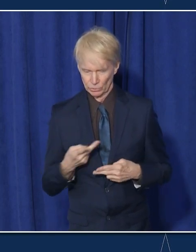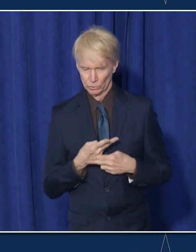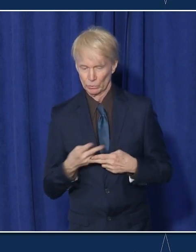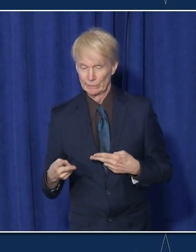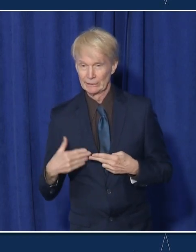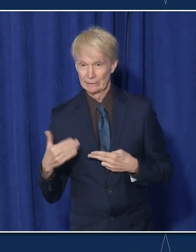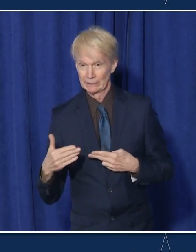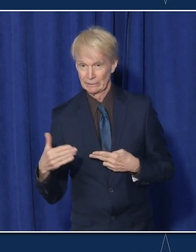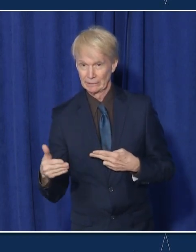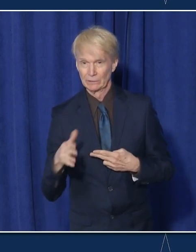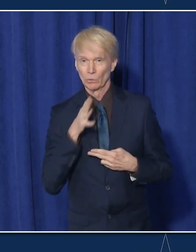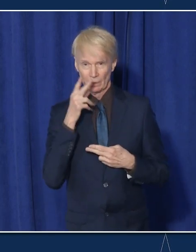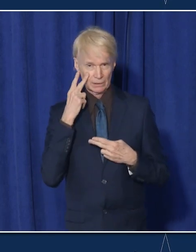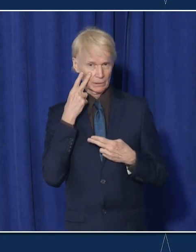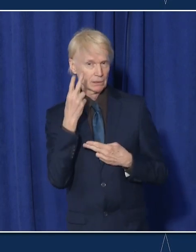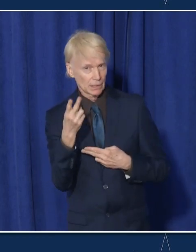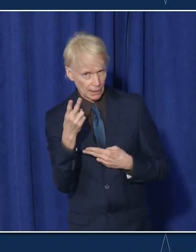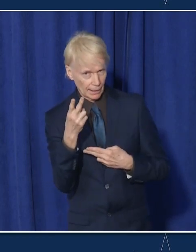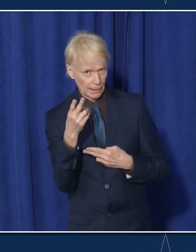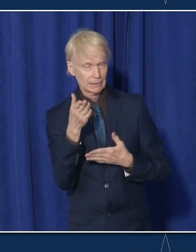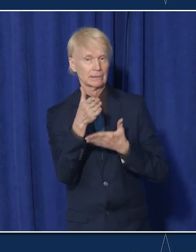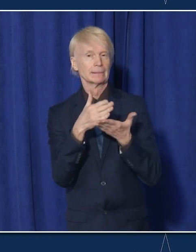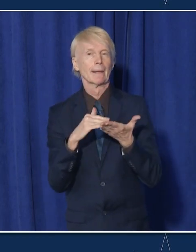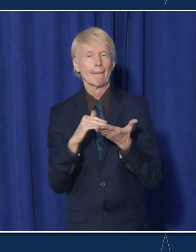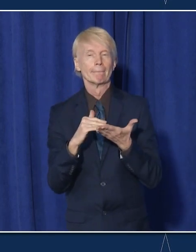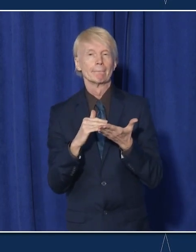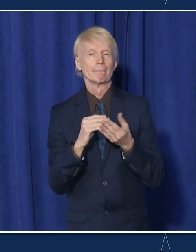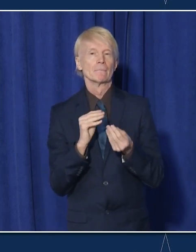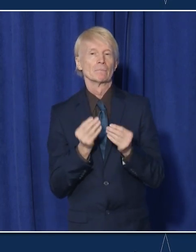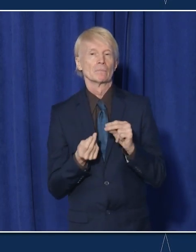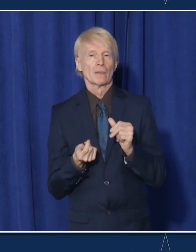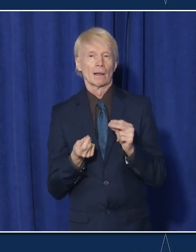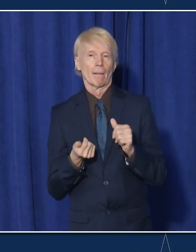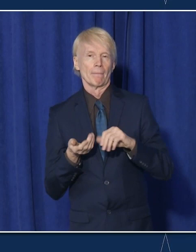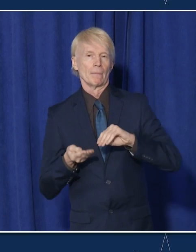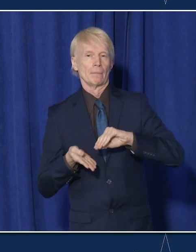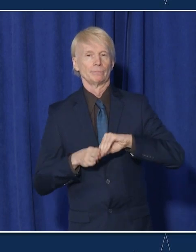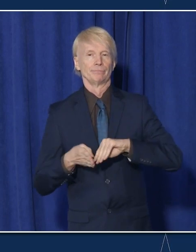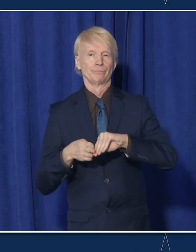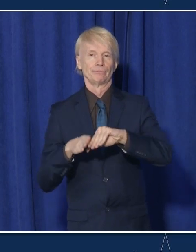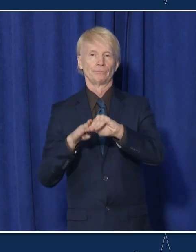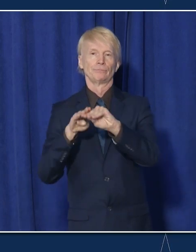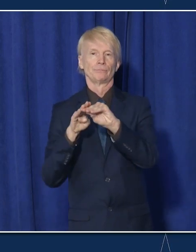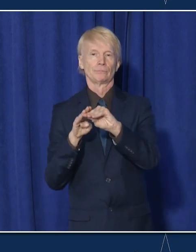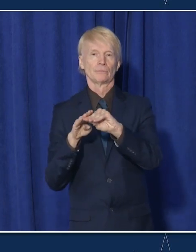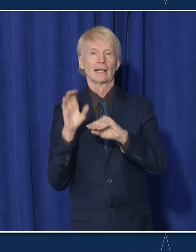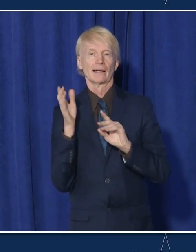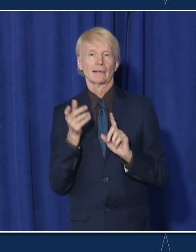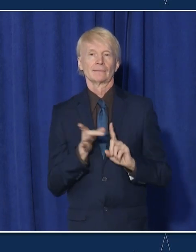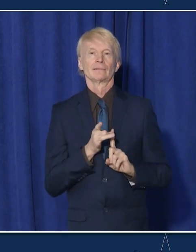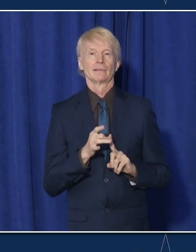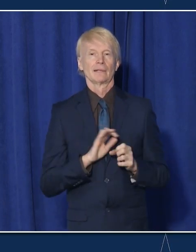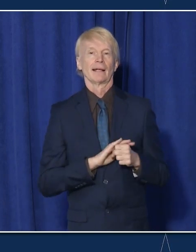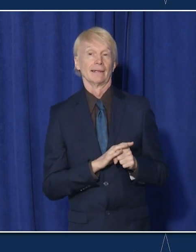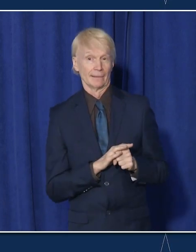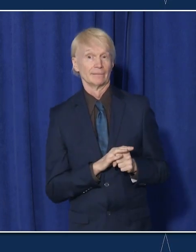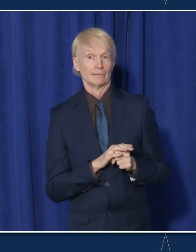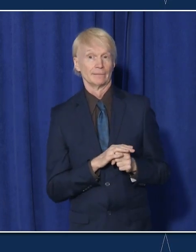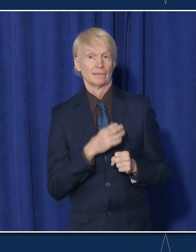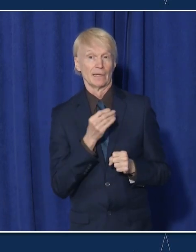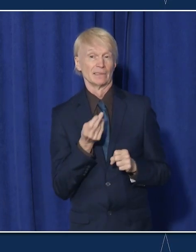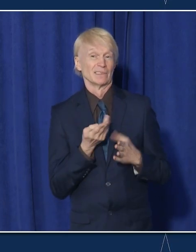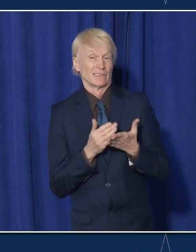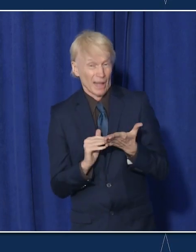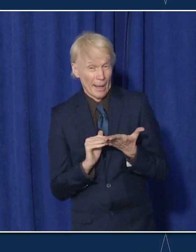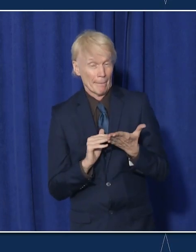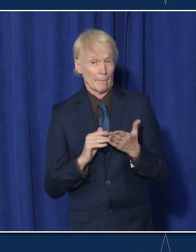weeks, we are going to continue to see some gradual increase in cases. We're probably going to see some gradual increase in positivity.